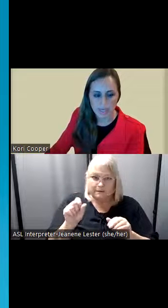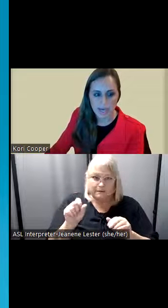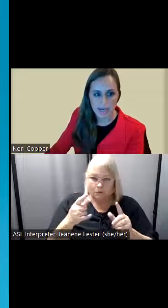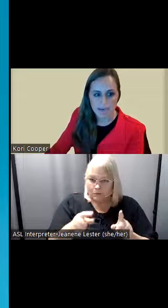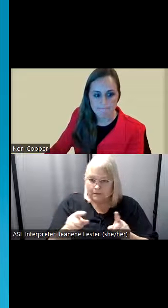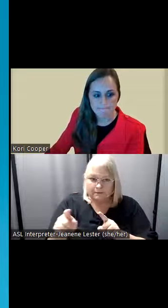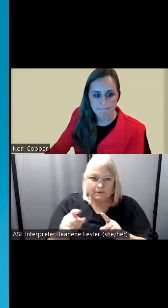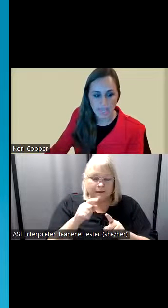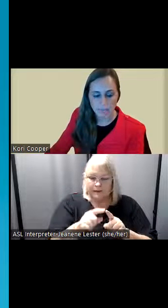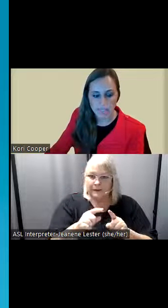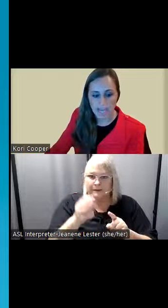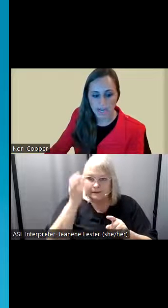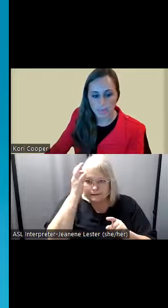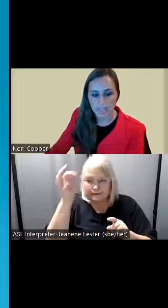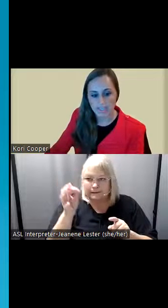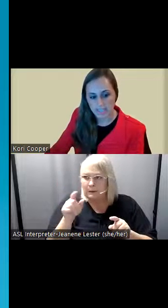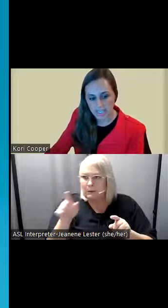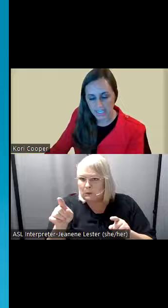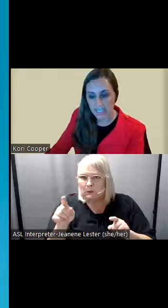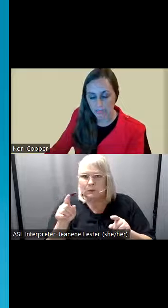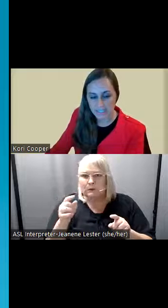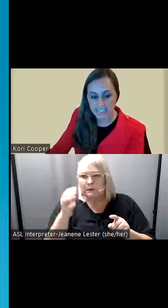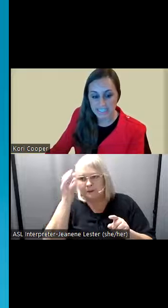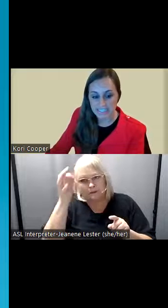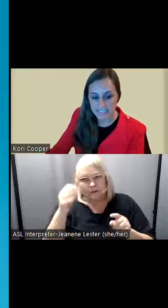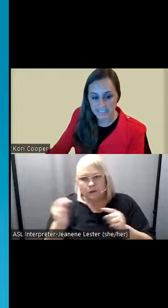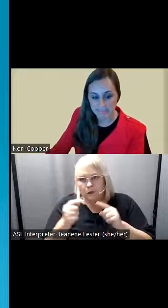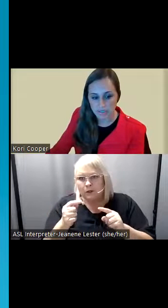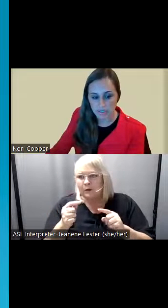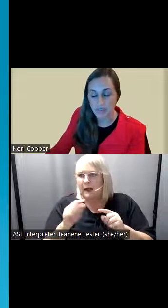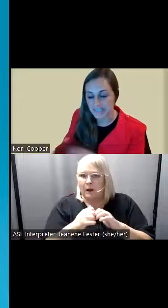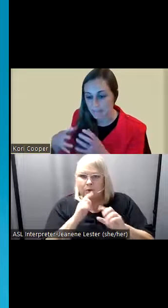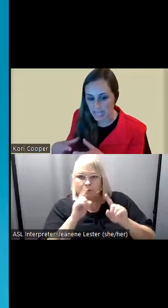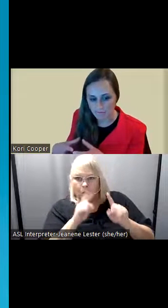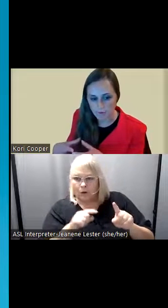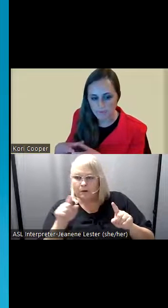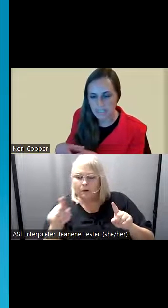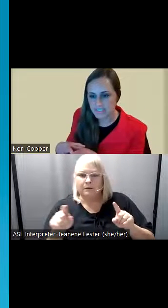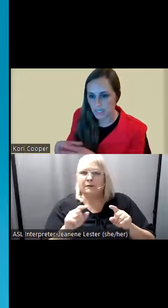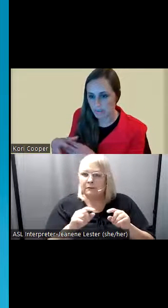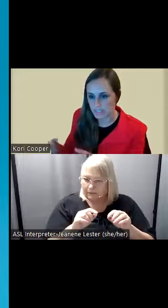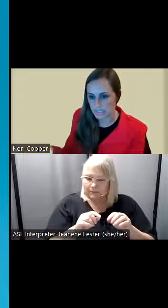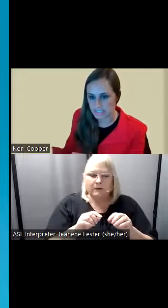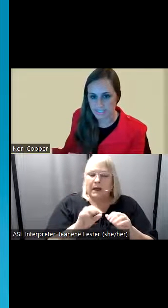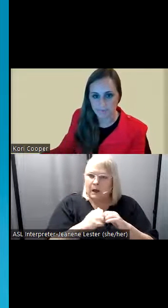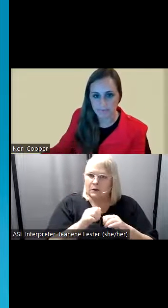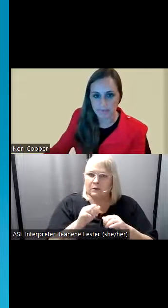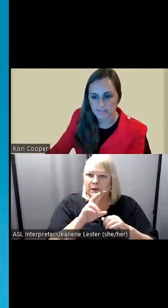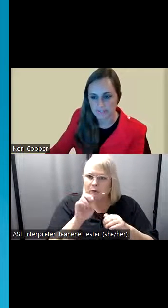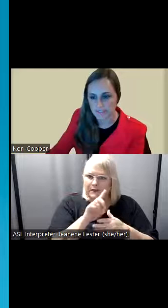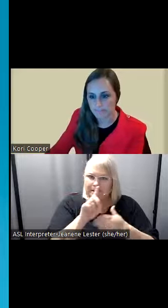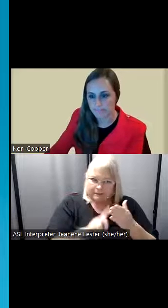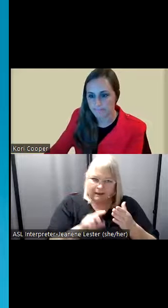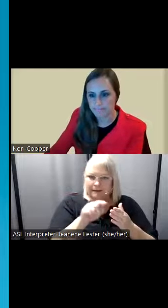work. And really, how do we, again, redesign the system or redesign the platform to help redesign the system and